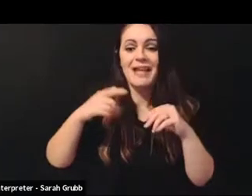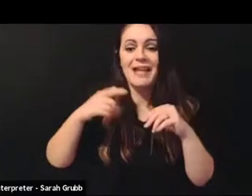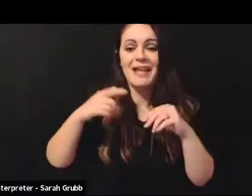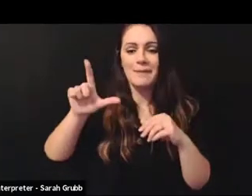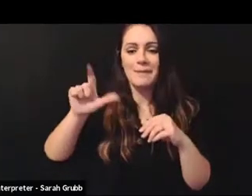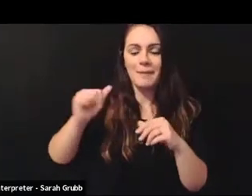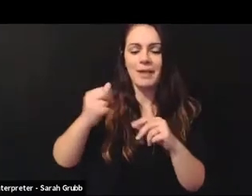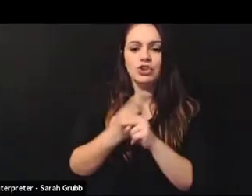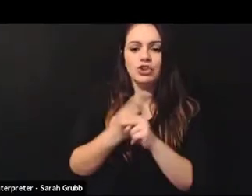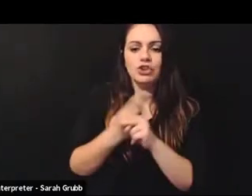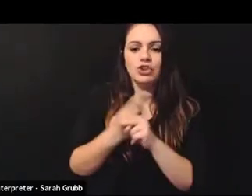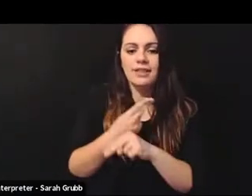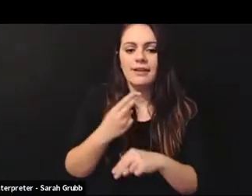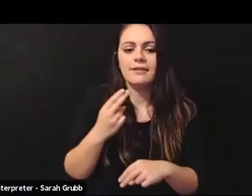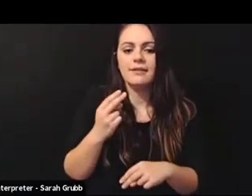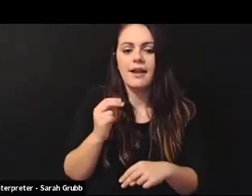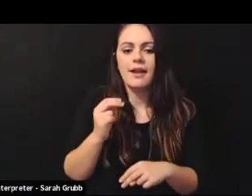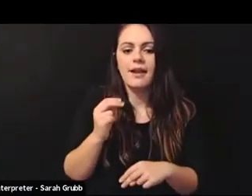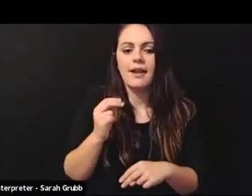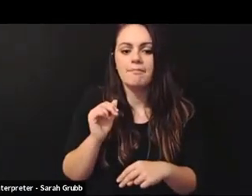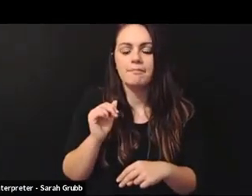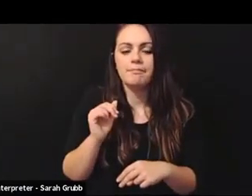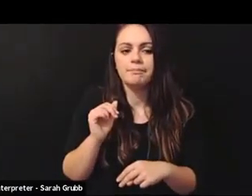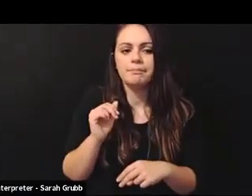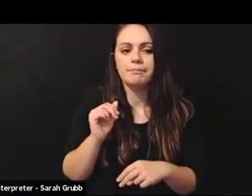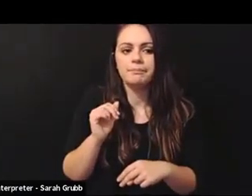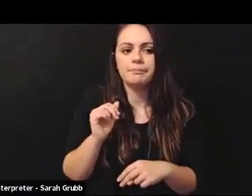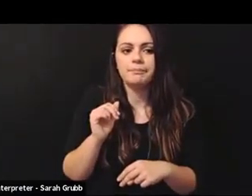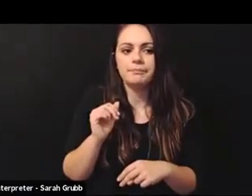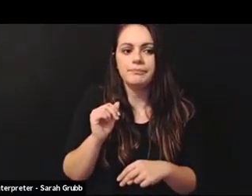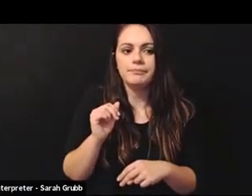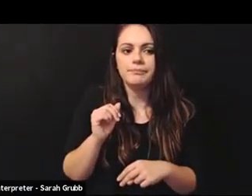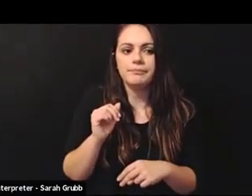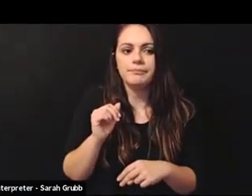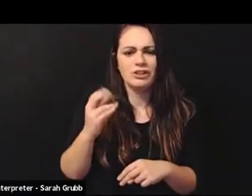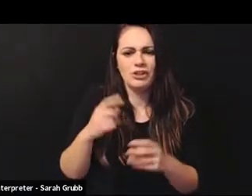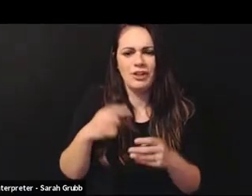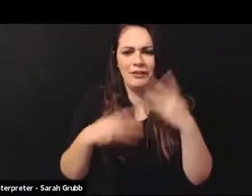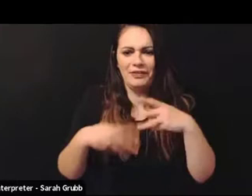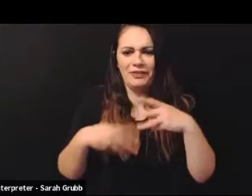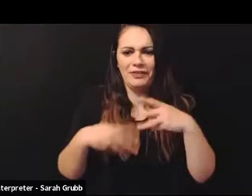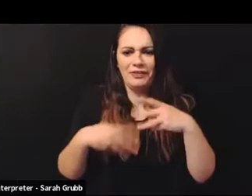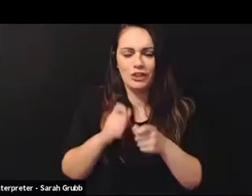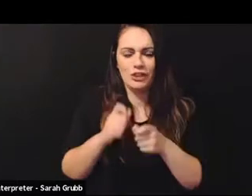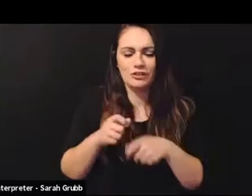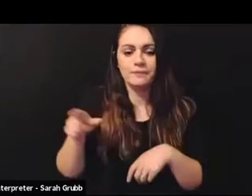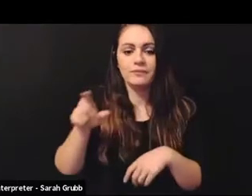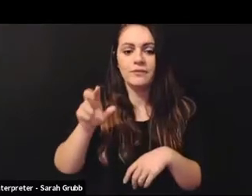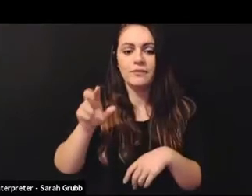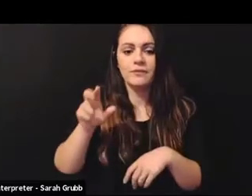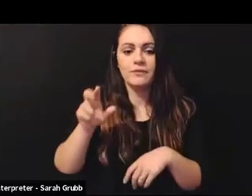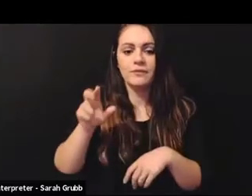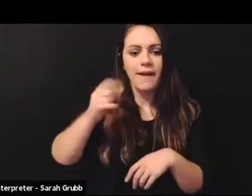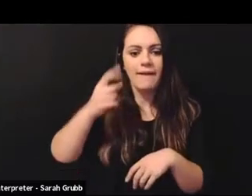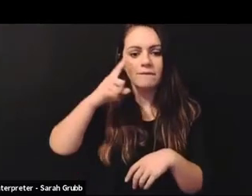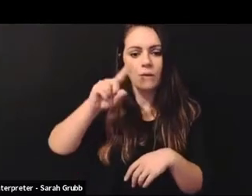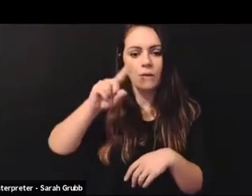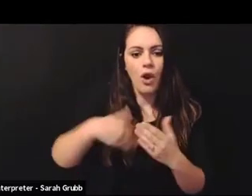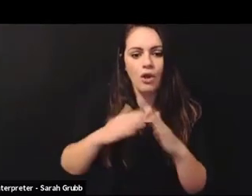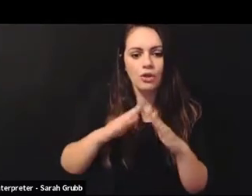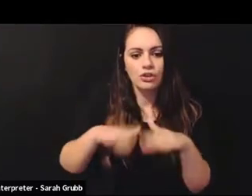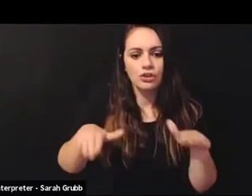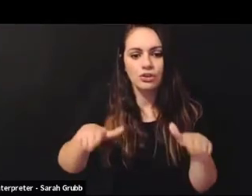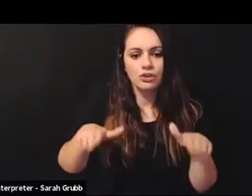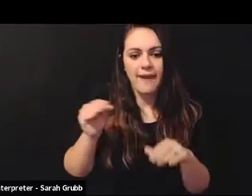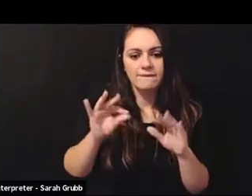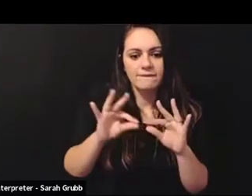the, as soon as I read it, it changes, RBI for all children and families. Do you feel that is